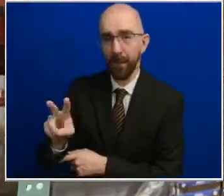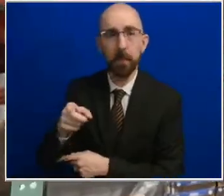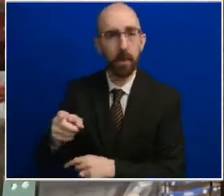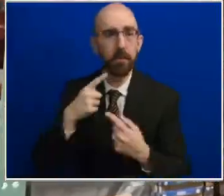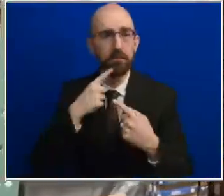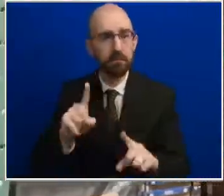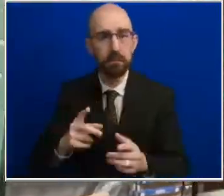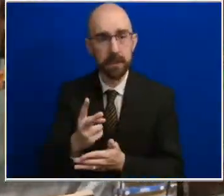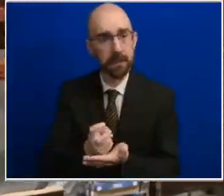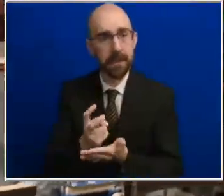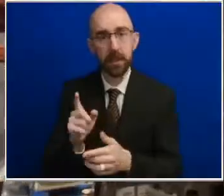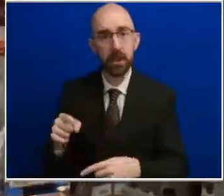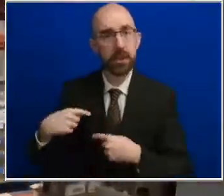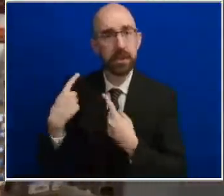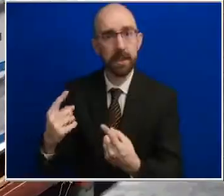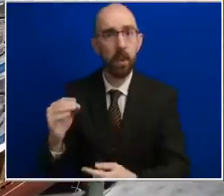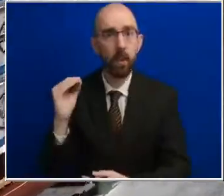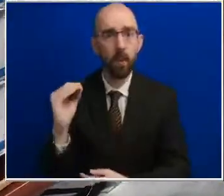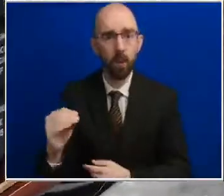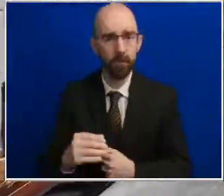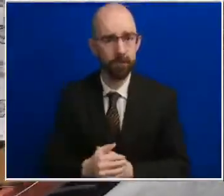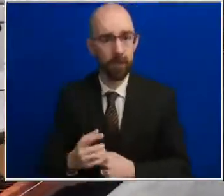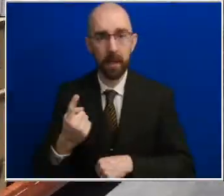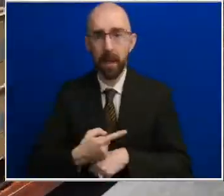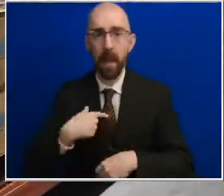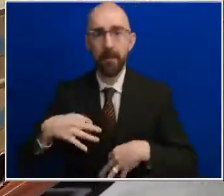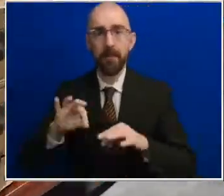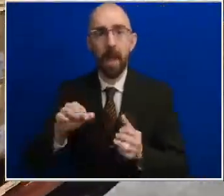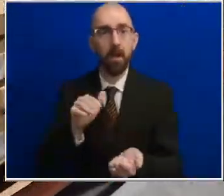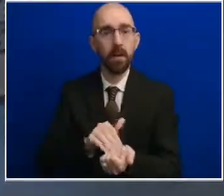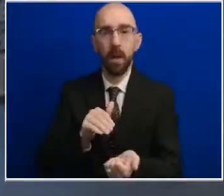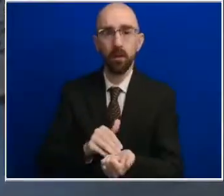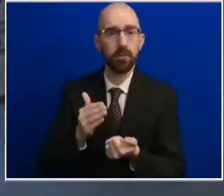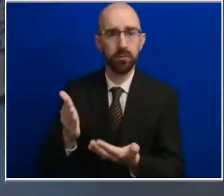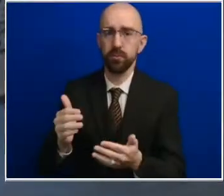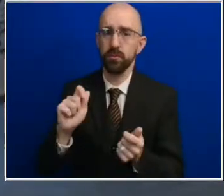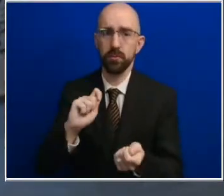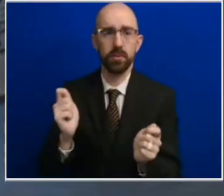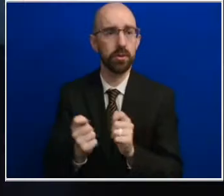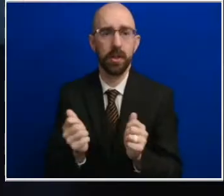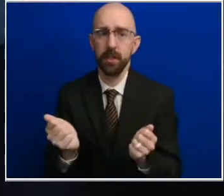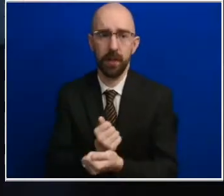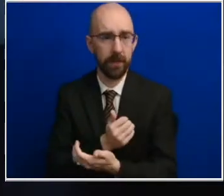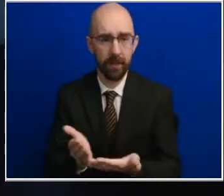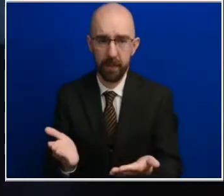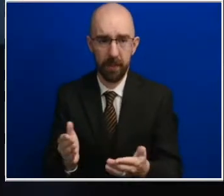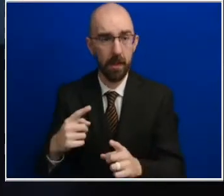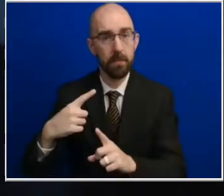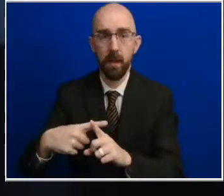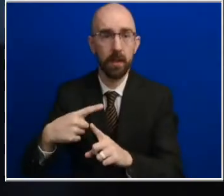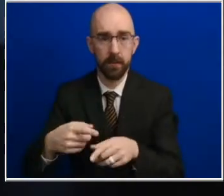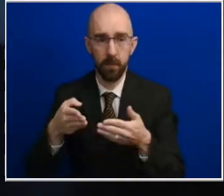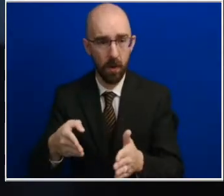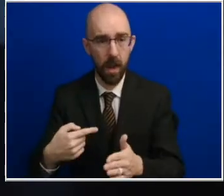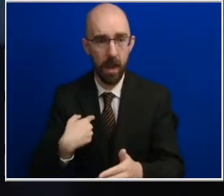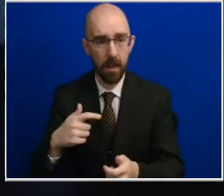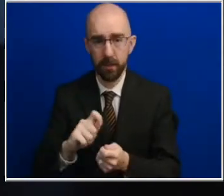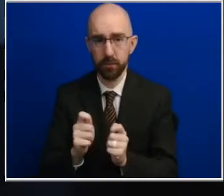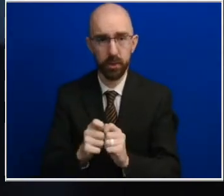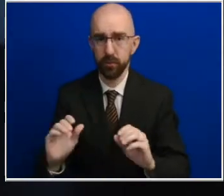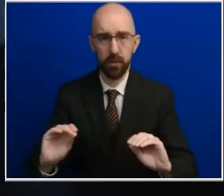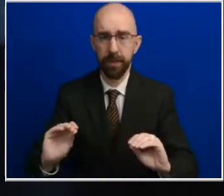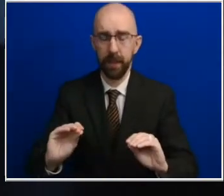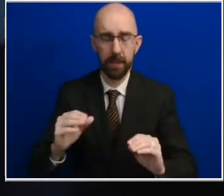a seizure since. The day I found Dr. Landazuri, that changed everything in a positive way. I wouldn't change any of it for the world. It's